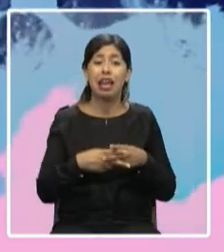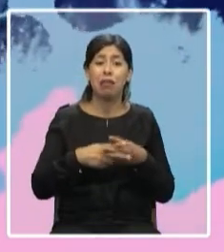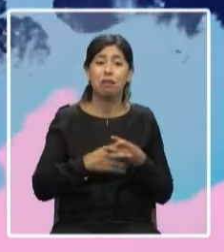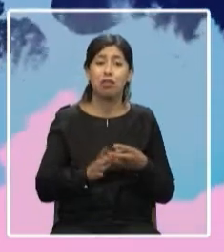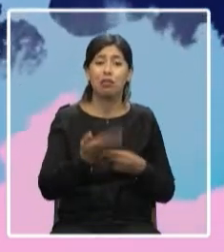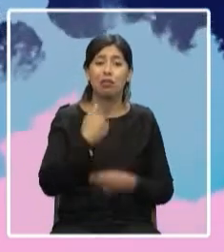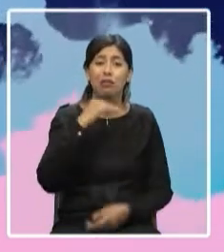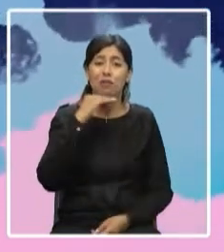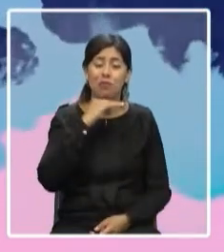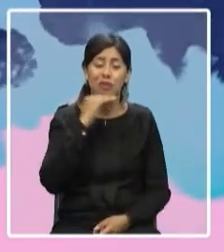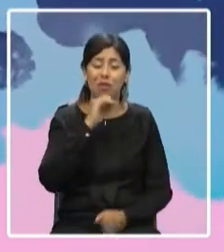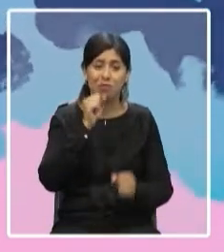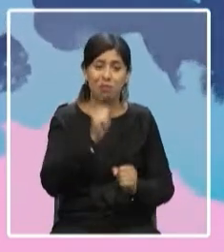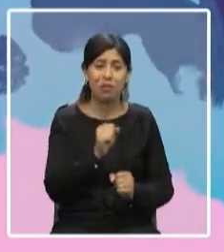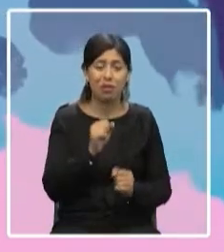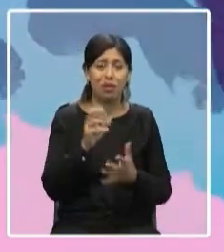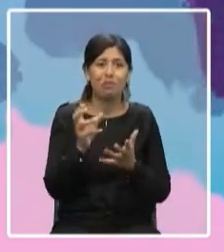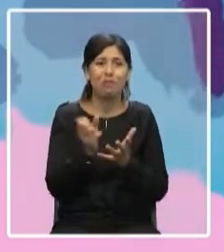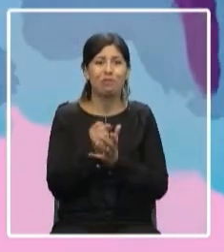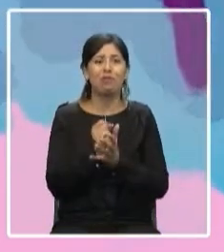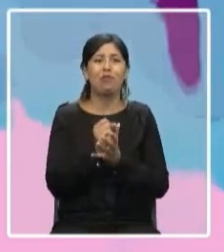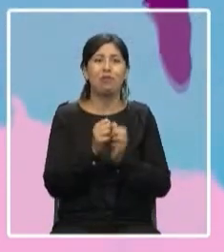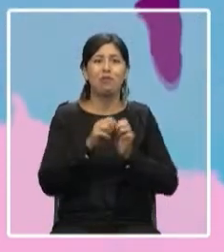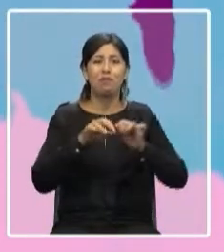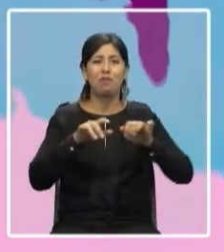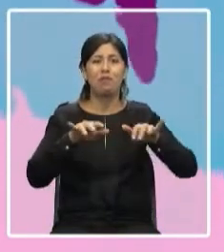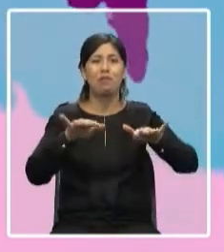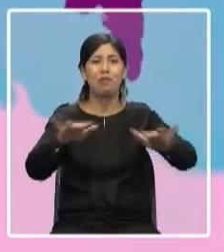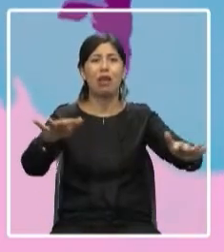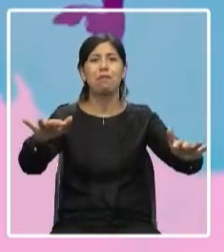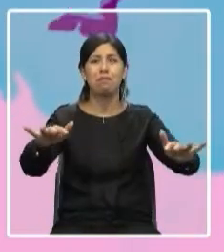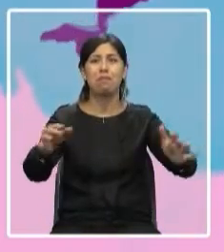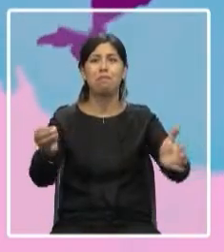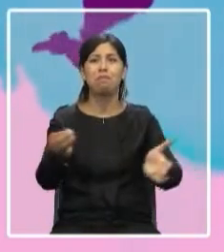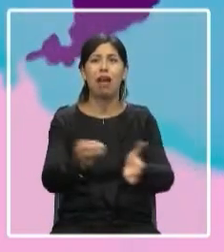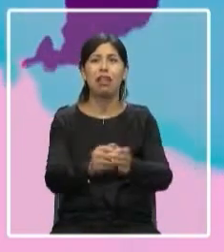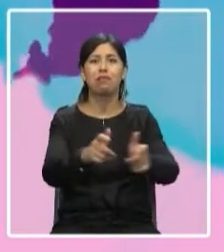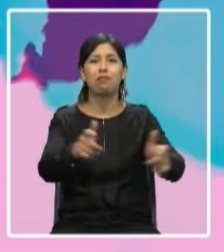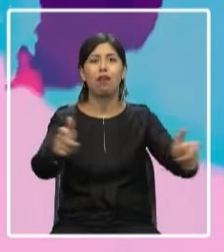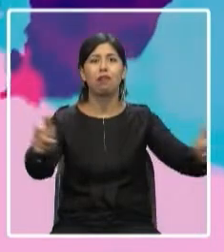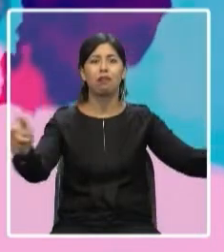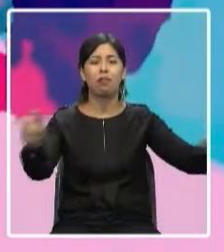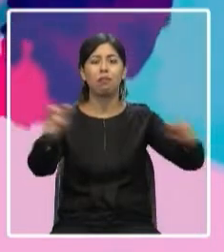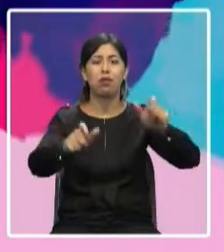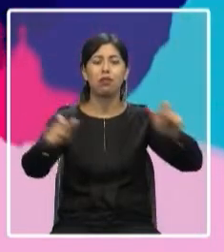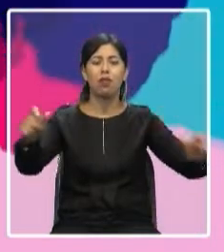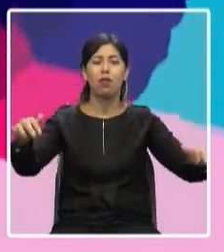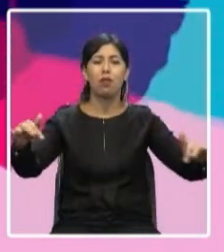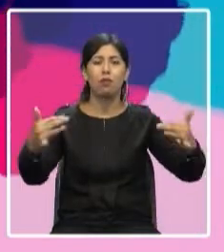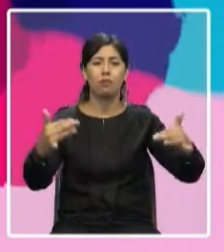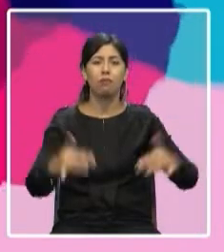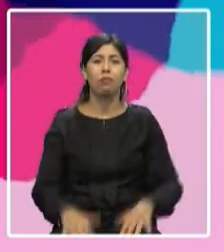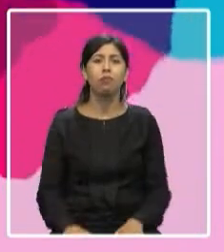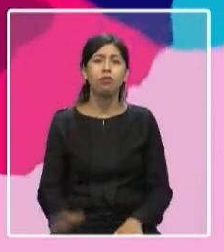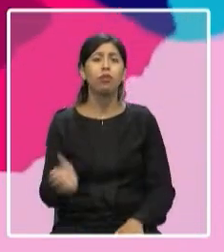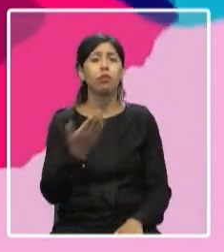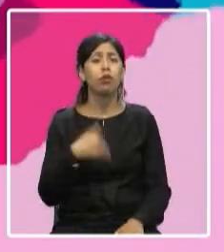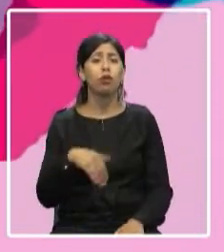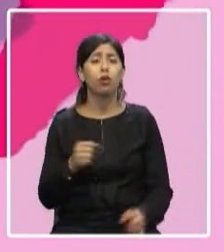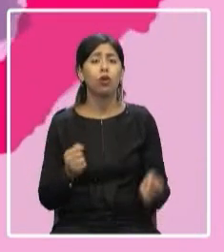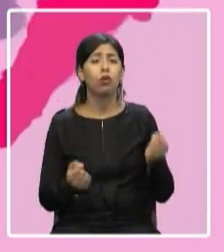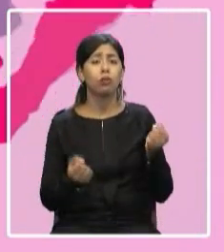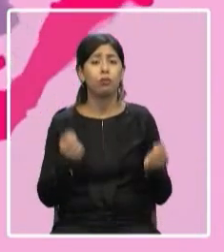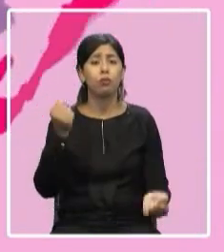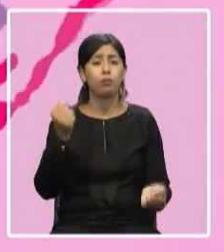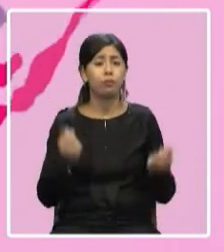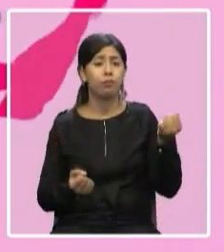audience of students worldwide. Or even if you're a truck driver, having access to routing software means you never have to carry an